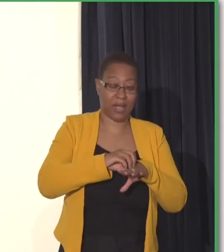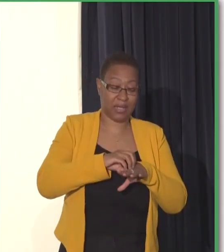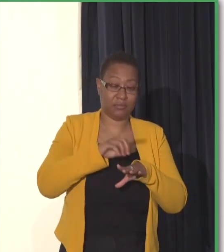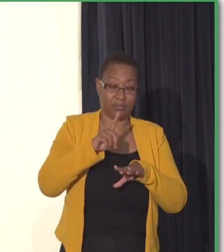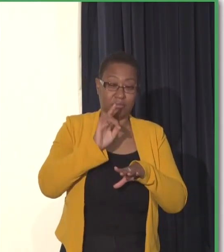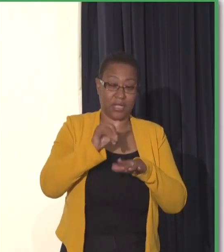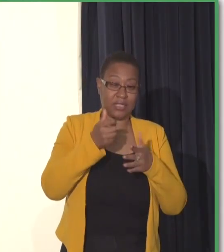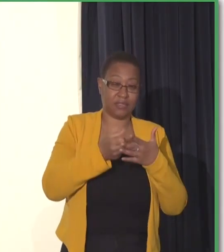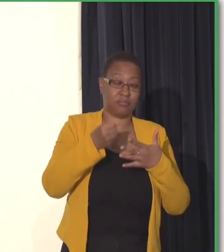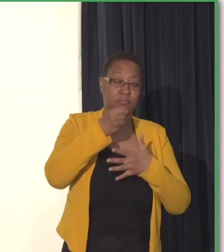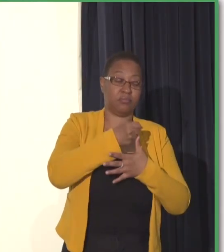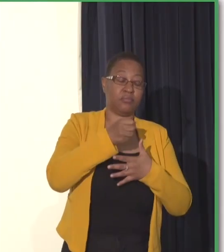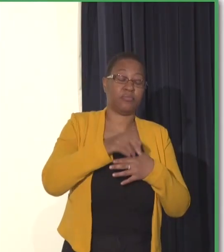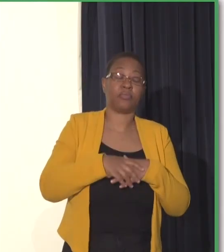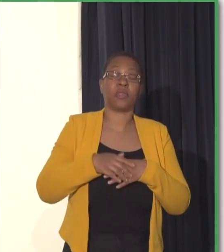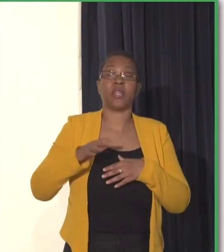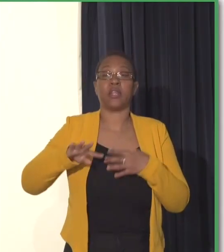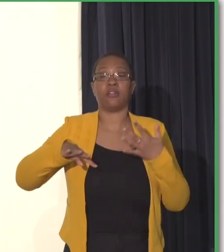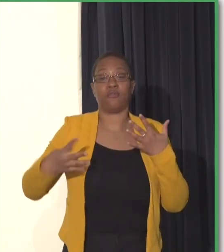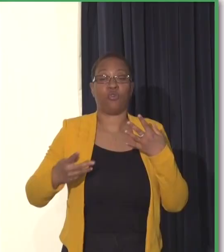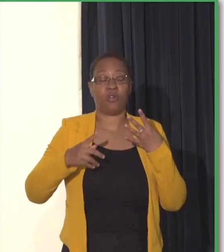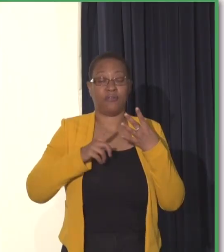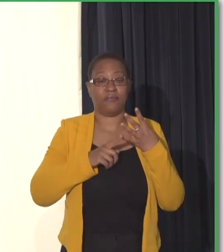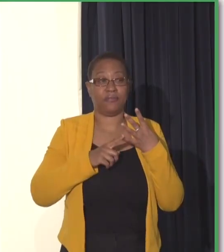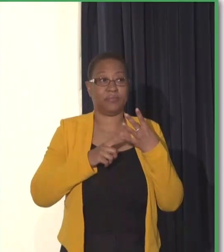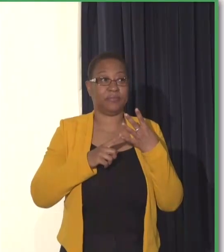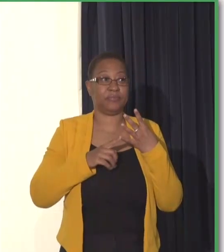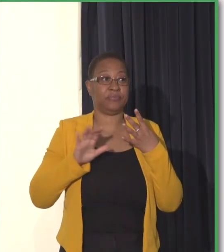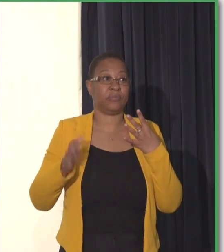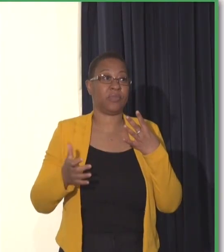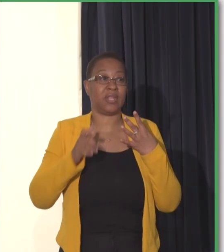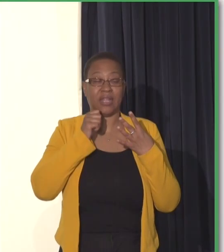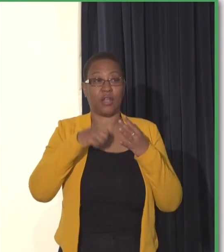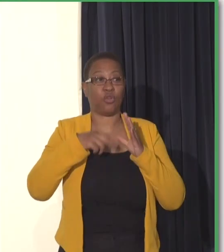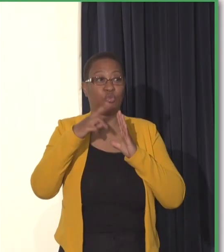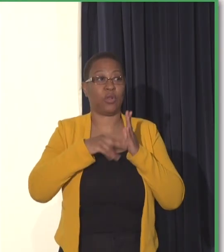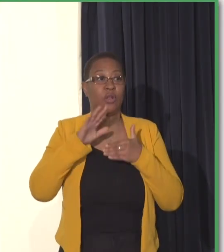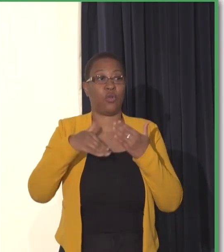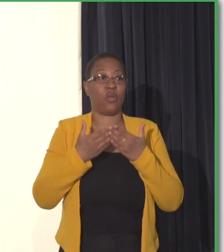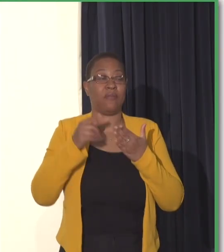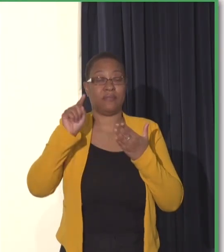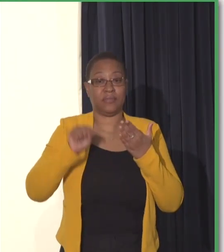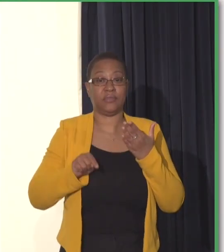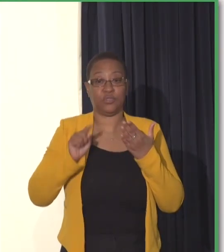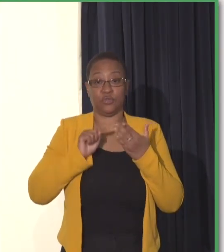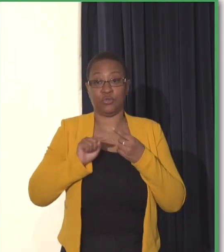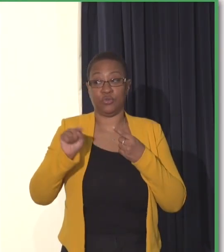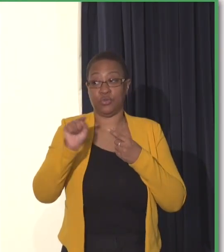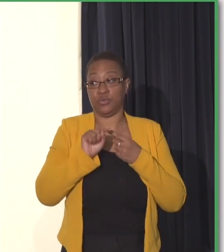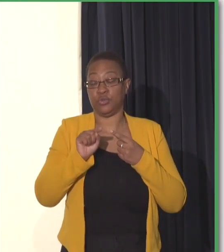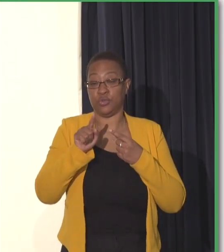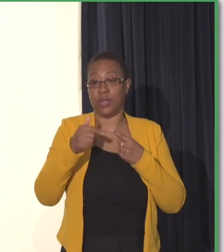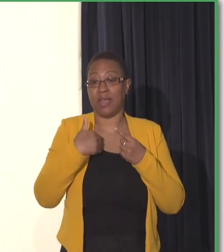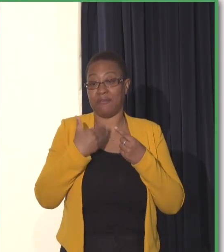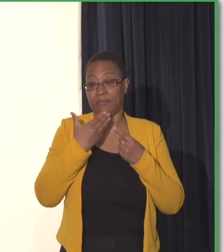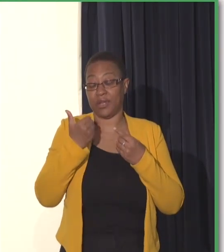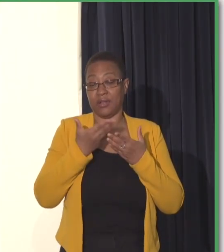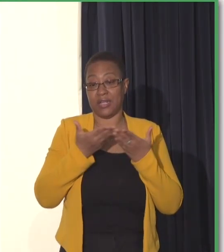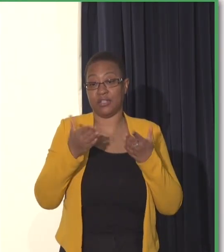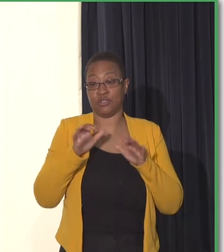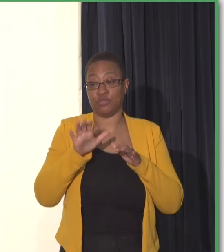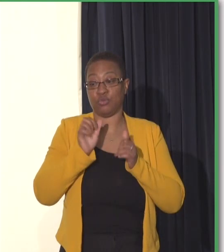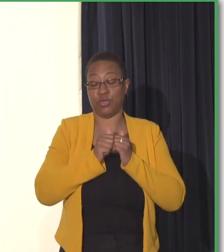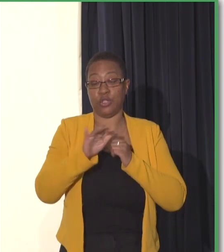And then there is a fourth category, which I'm not going to read all of this to you. You have better things to do with your time.